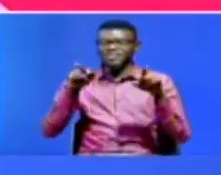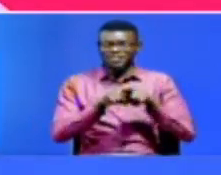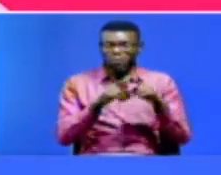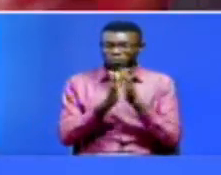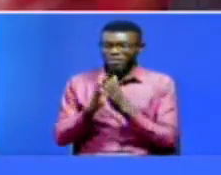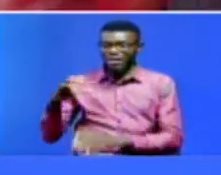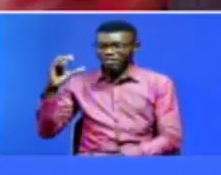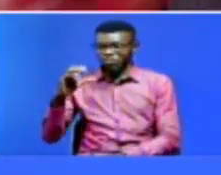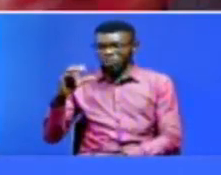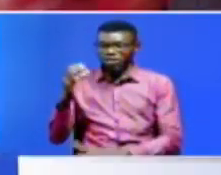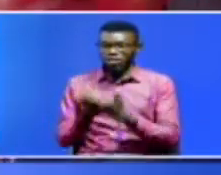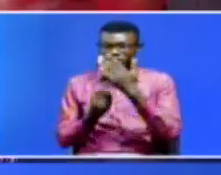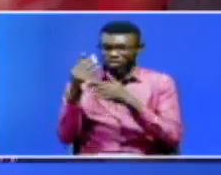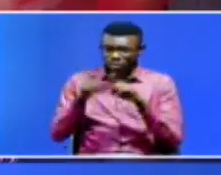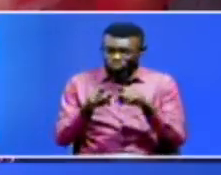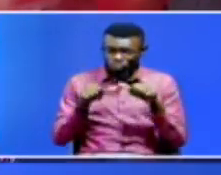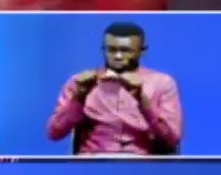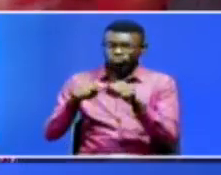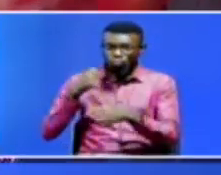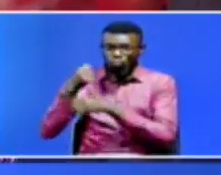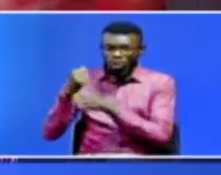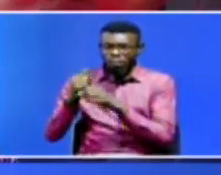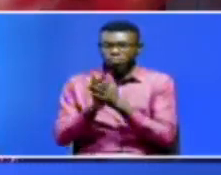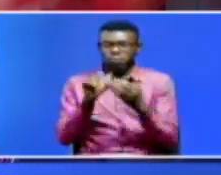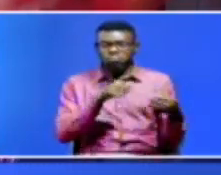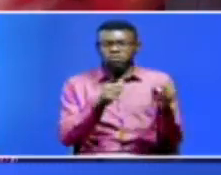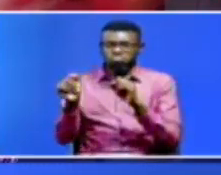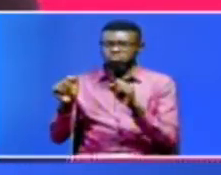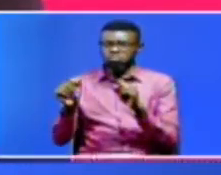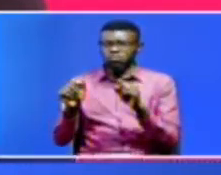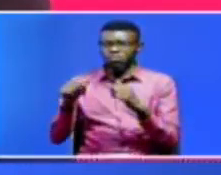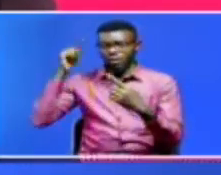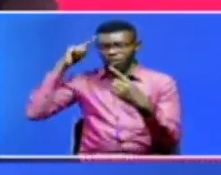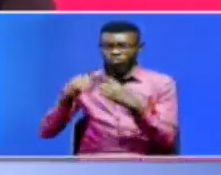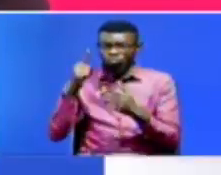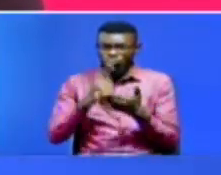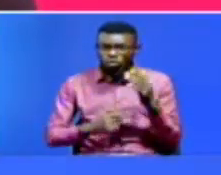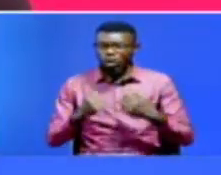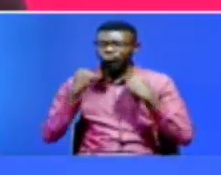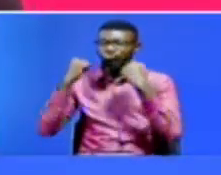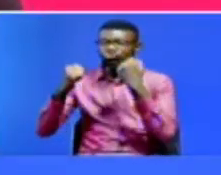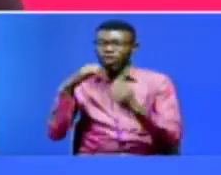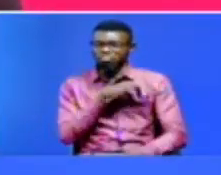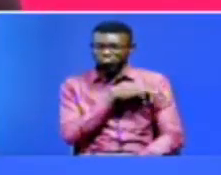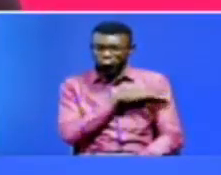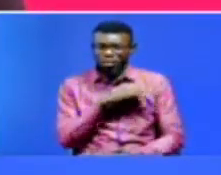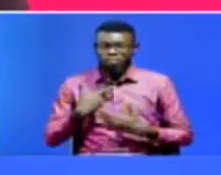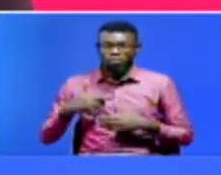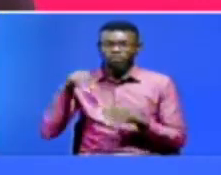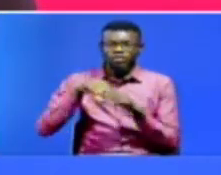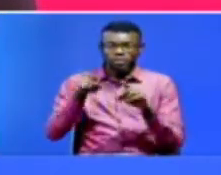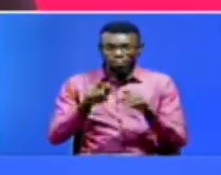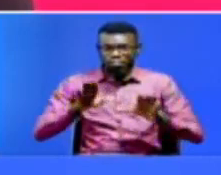customers. We'll continue to execute this strategy in order to deliver strong returns for our investors and,